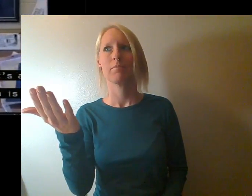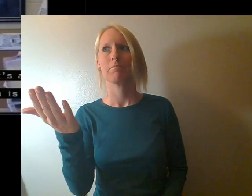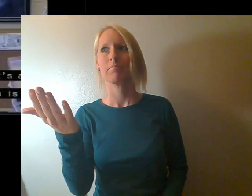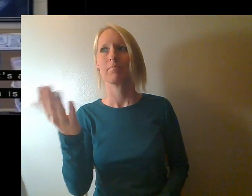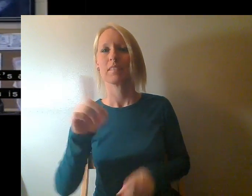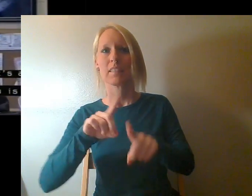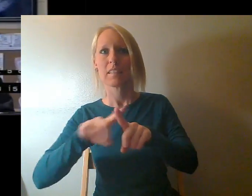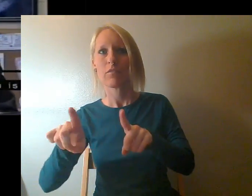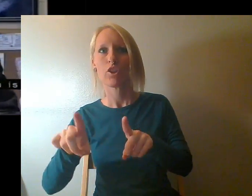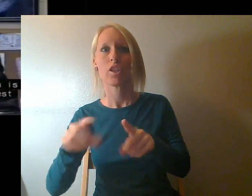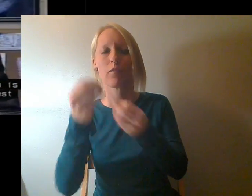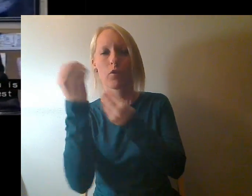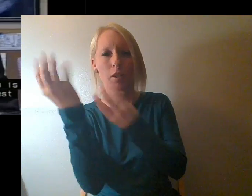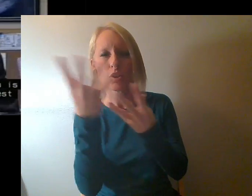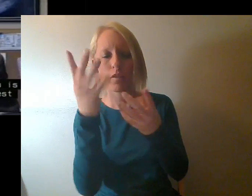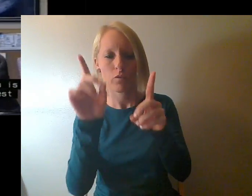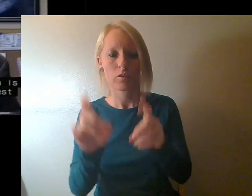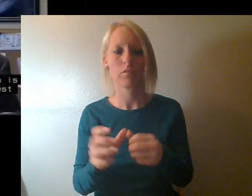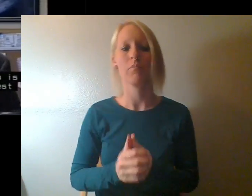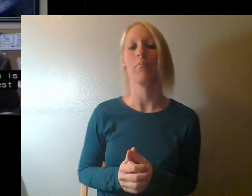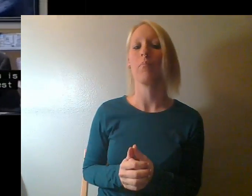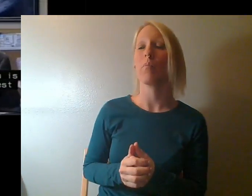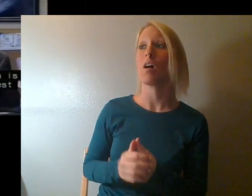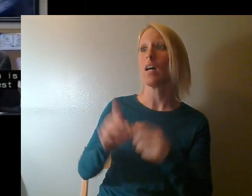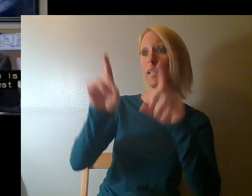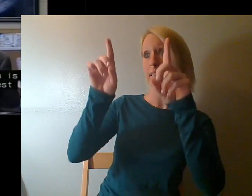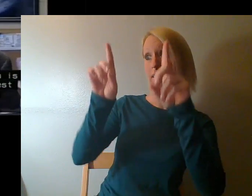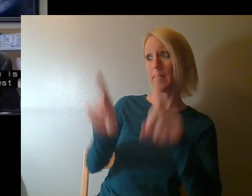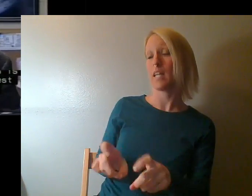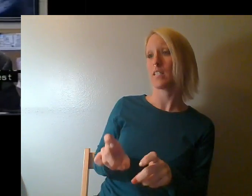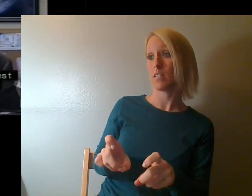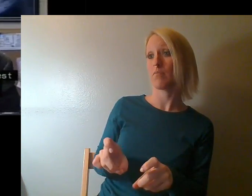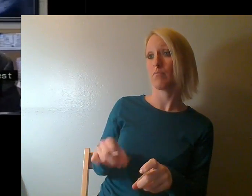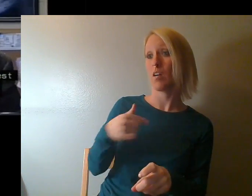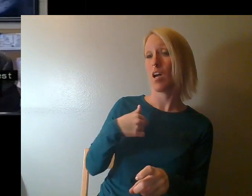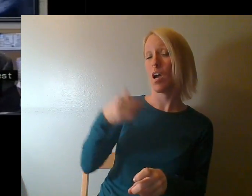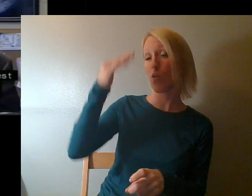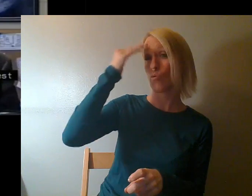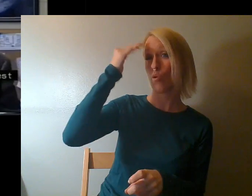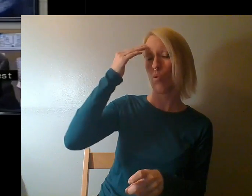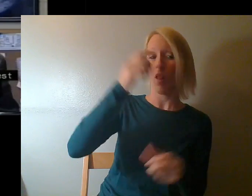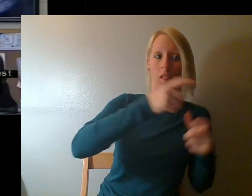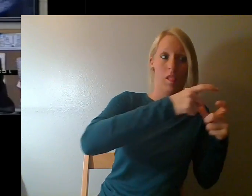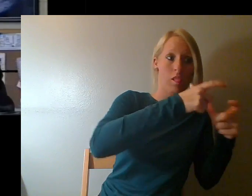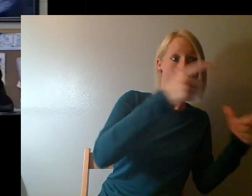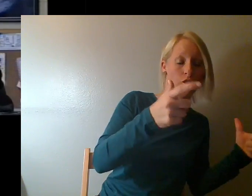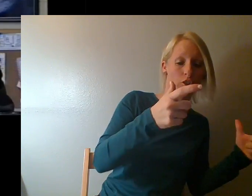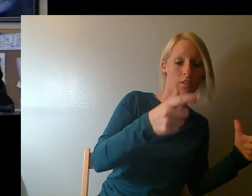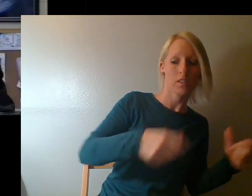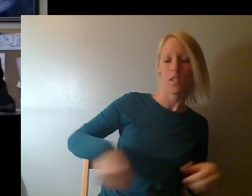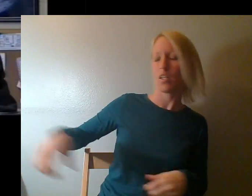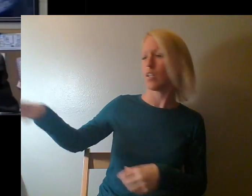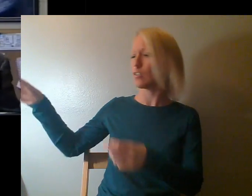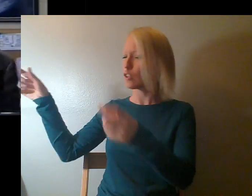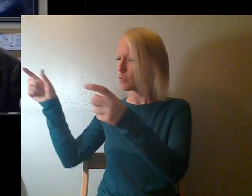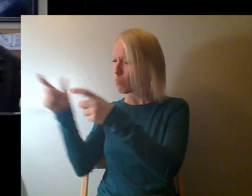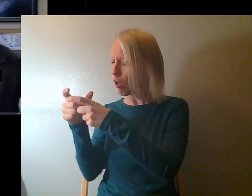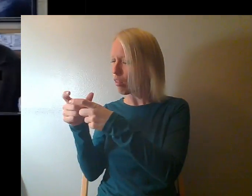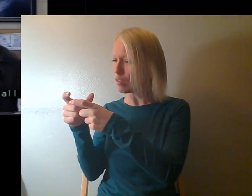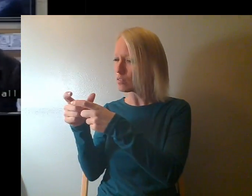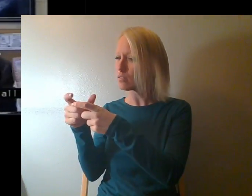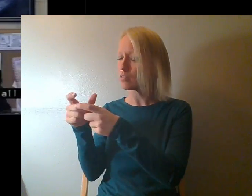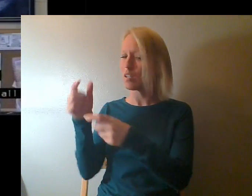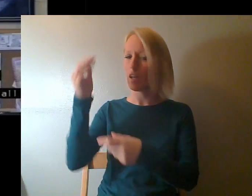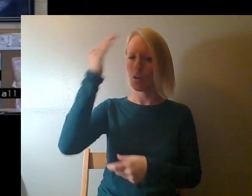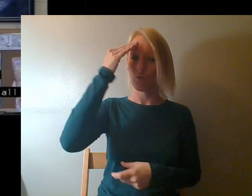is basically what is the largest and what are the smallest. And the fact that most are microscopic. All right, that